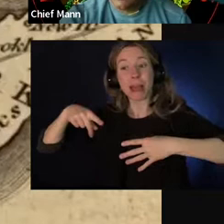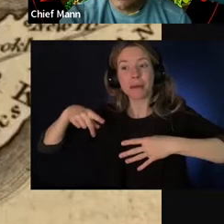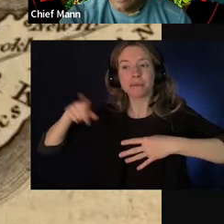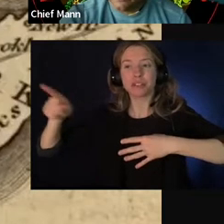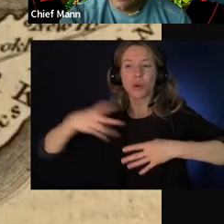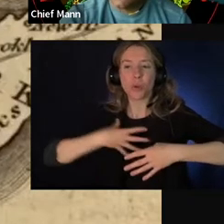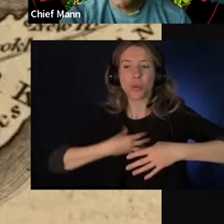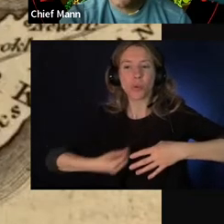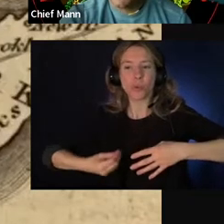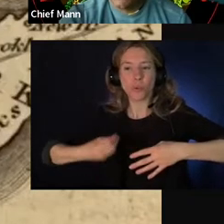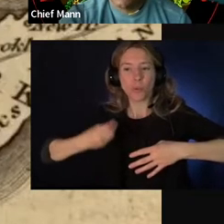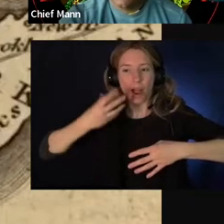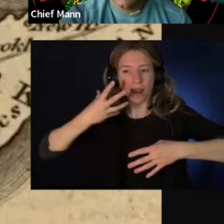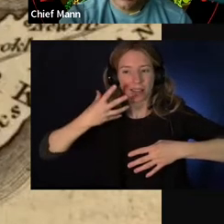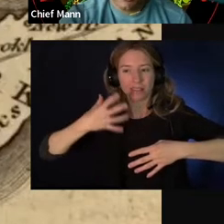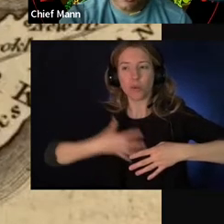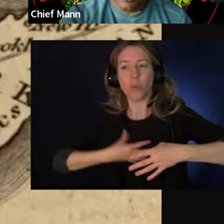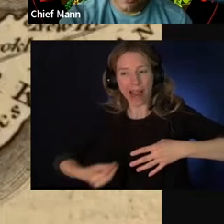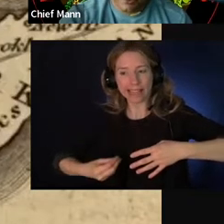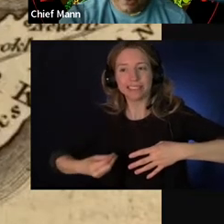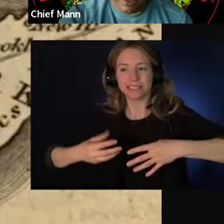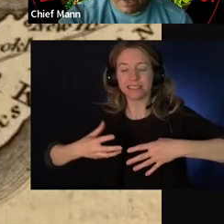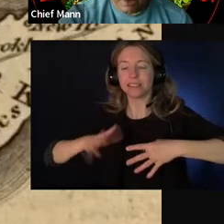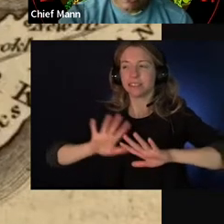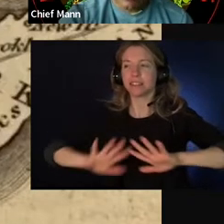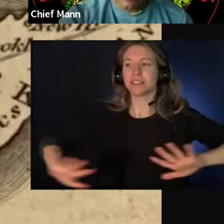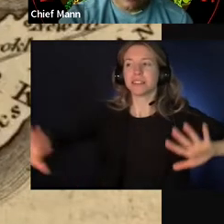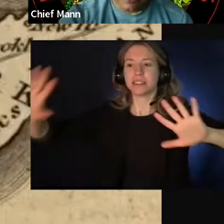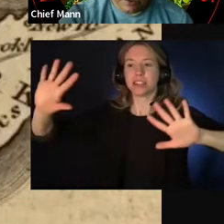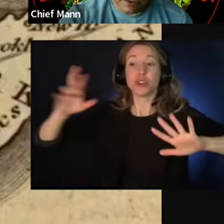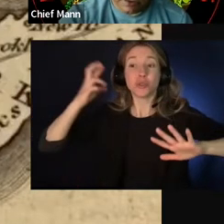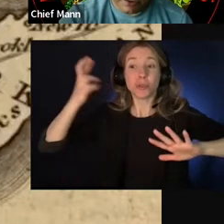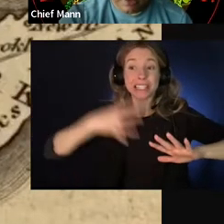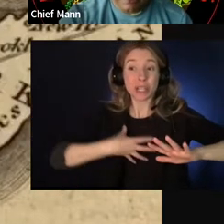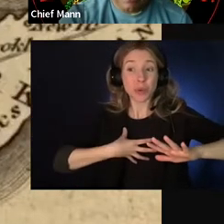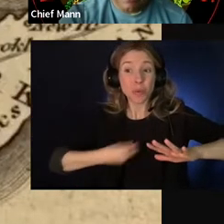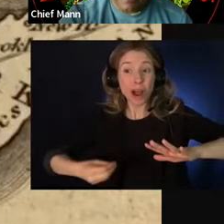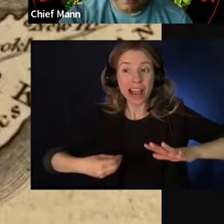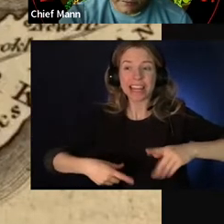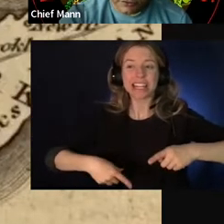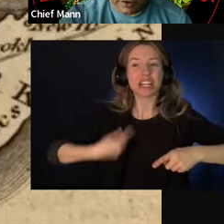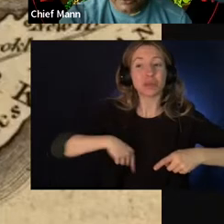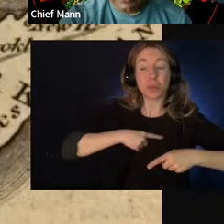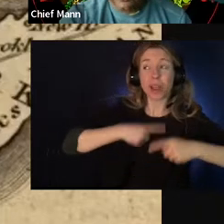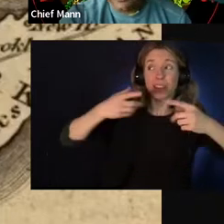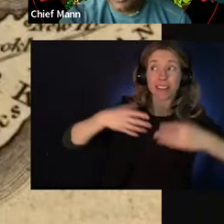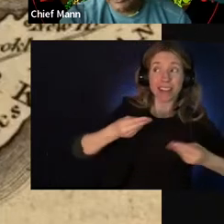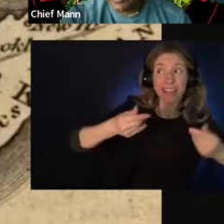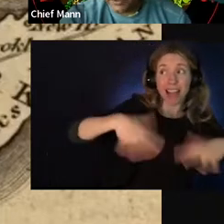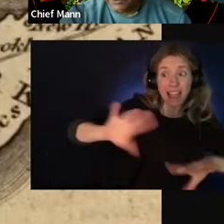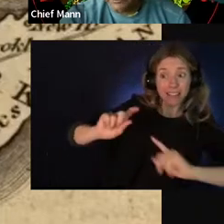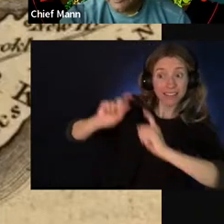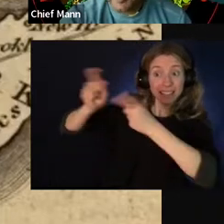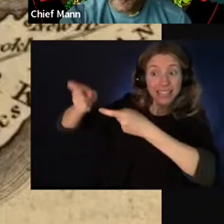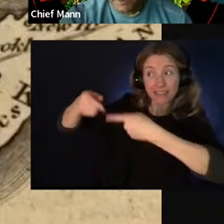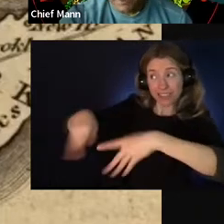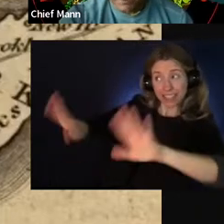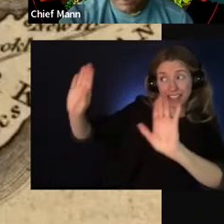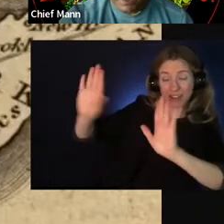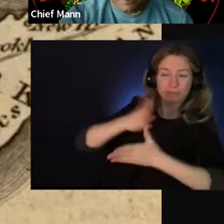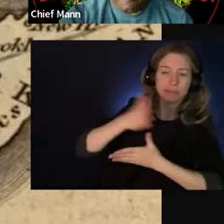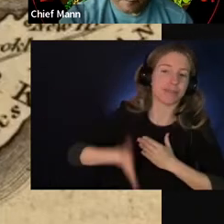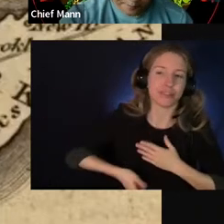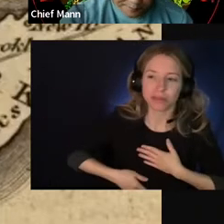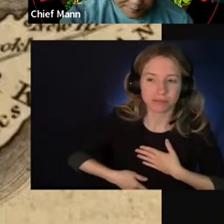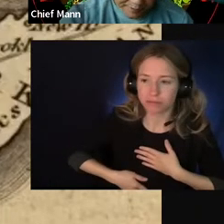that land, ever. There is no actual document of transference of land.